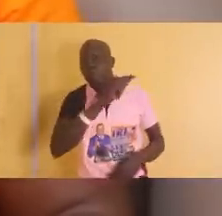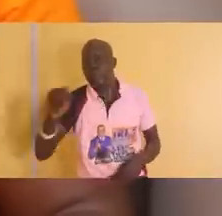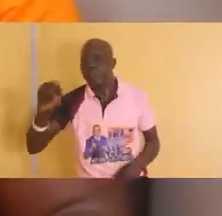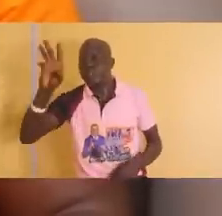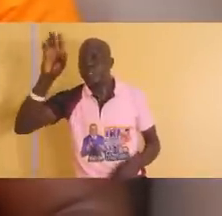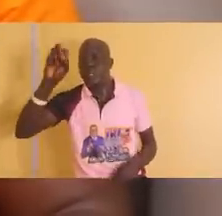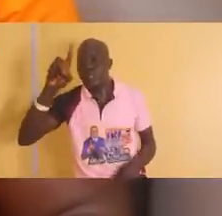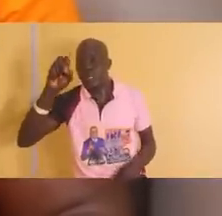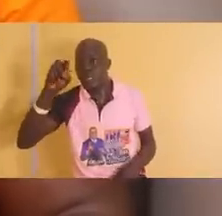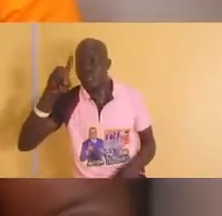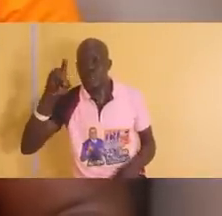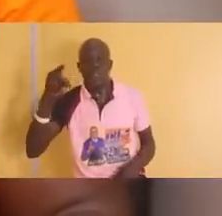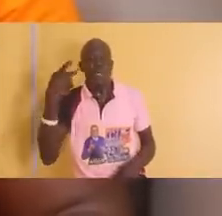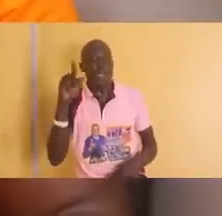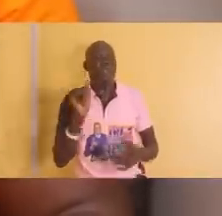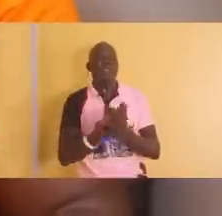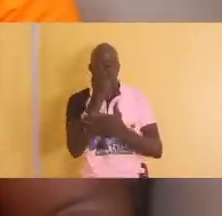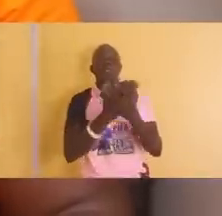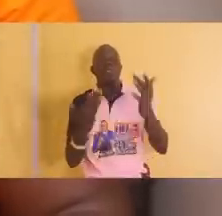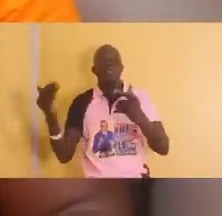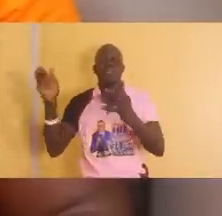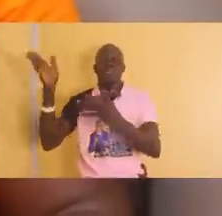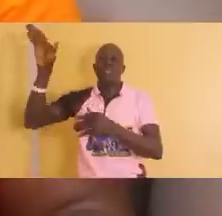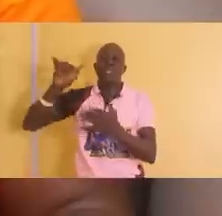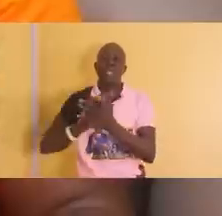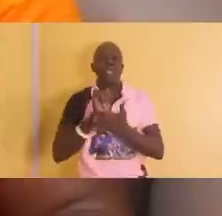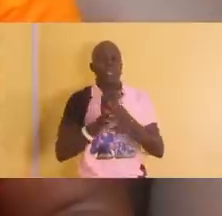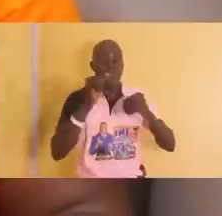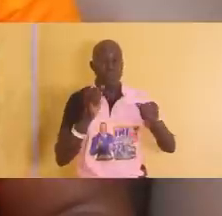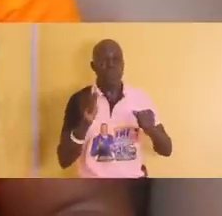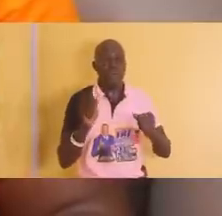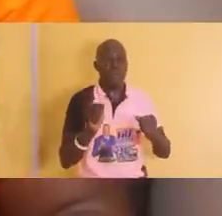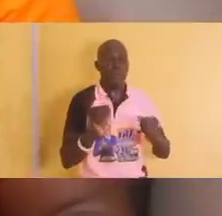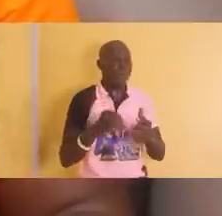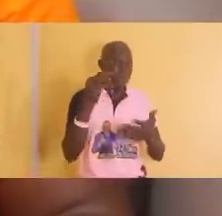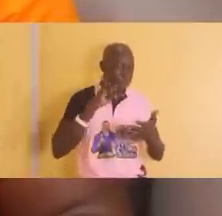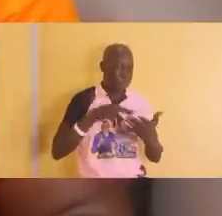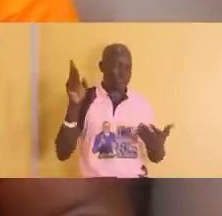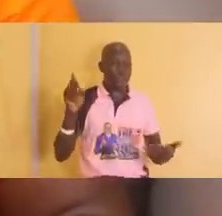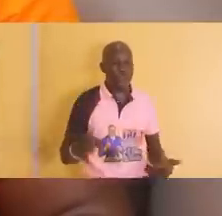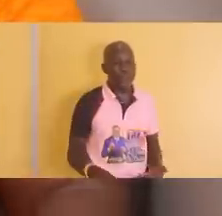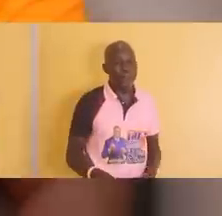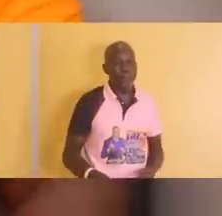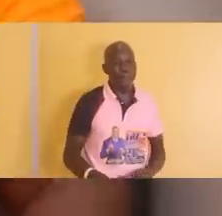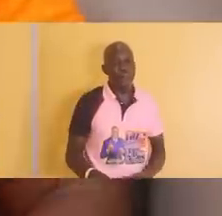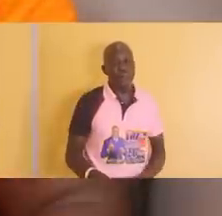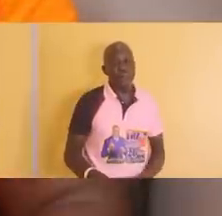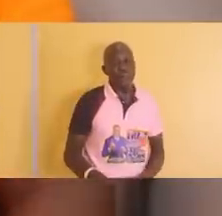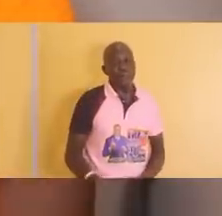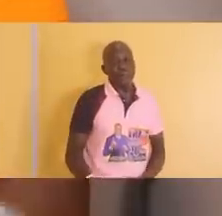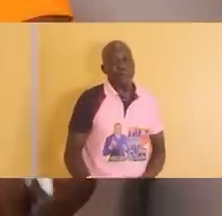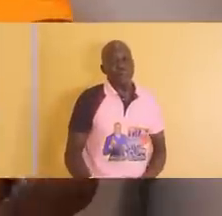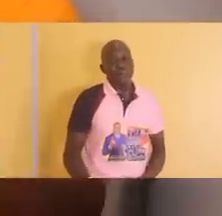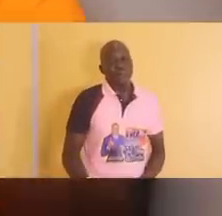Verse 11. Eba wo. Read it. Aro kan wa nbe. There is something there. That is powerful. Eka we. Read. O si se. Bi won tin